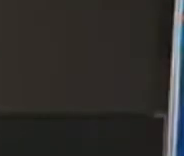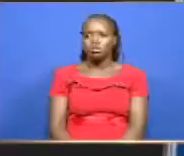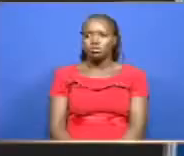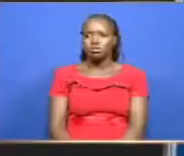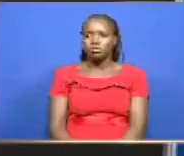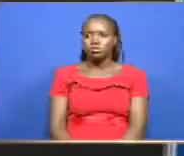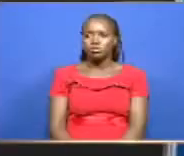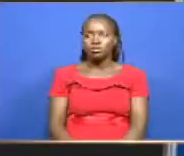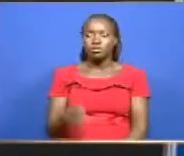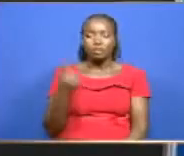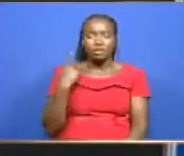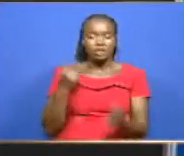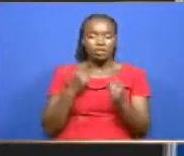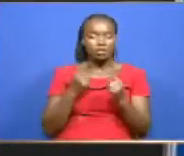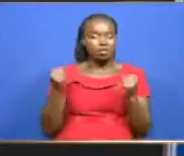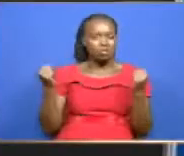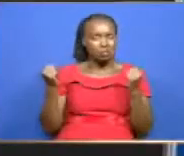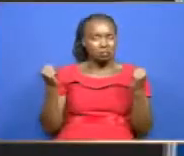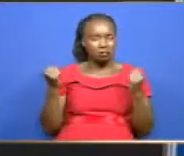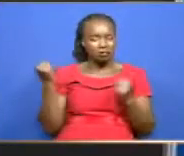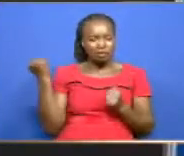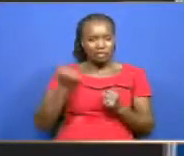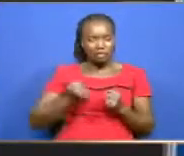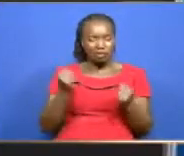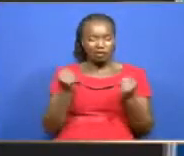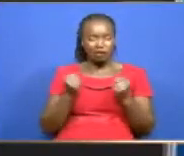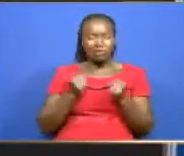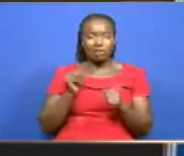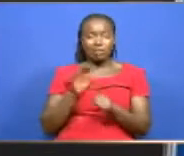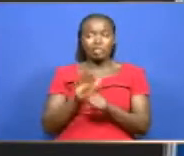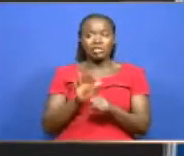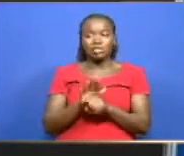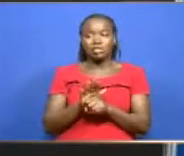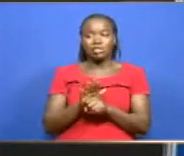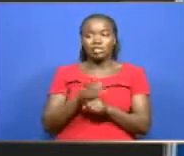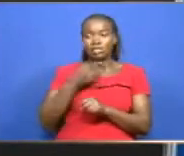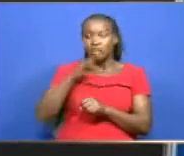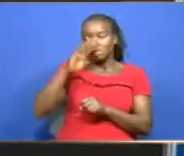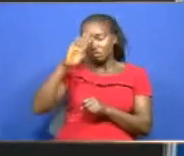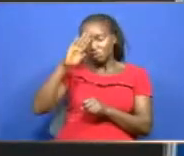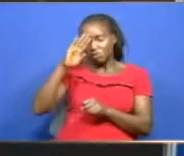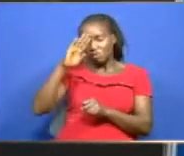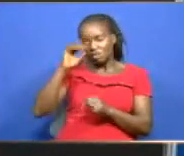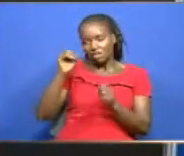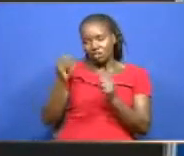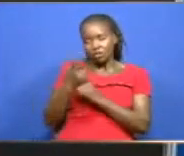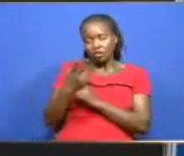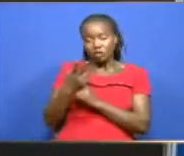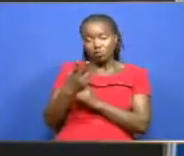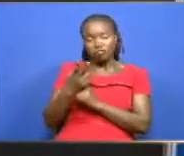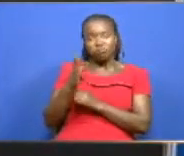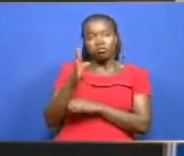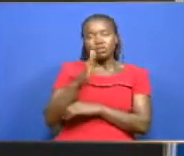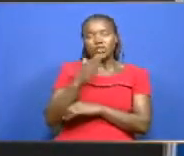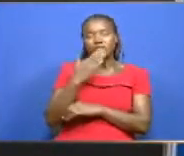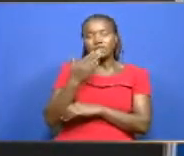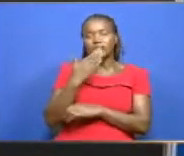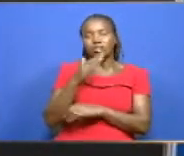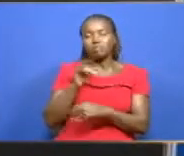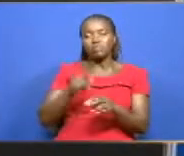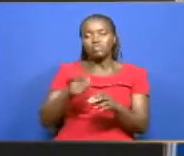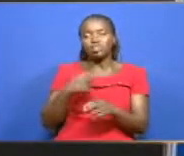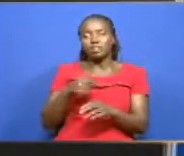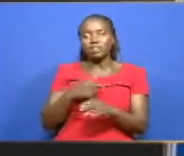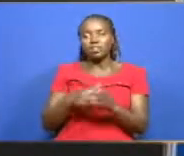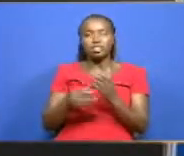Kericho and Naroka, the coldest tonight. Temperature standing at as low as 12 degrees Celsius. Hello there. Many thanks for joining us. My name